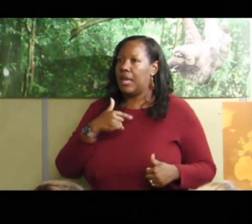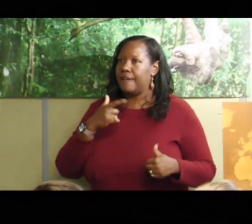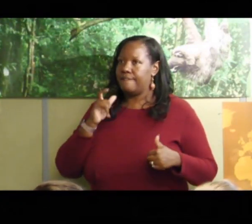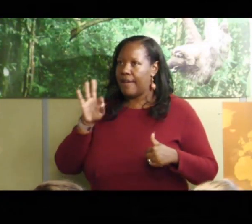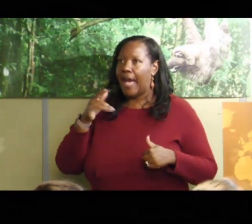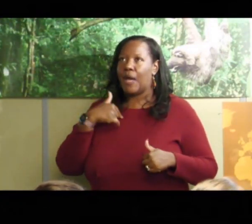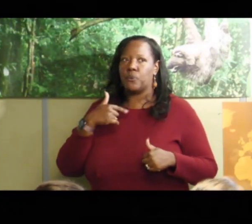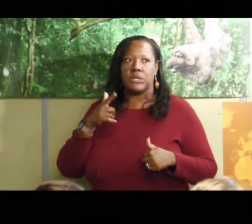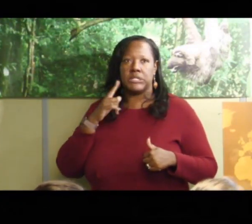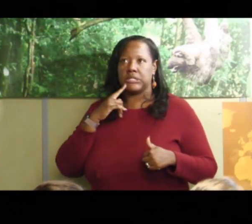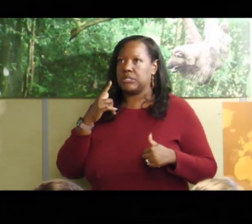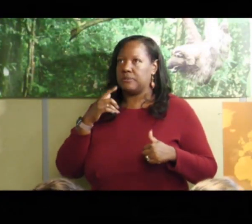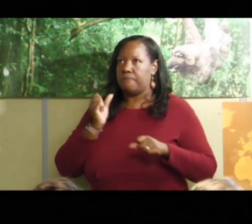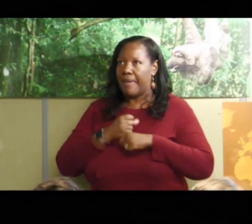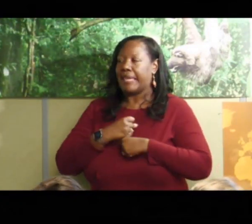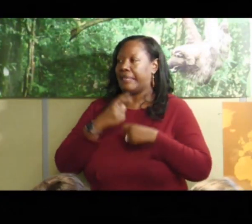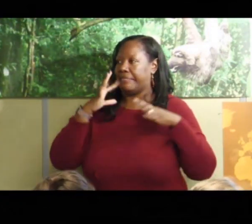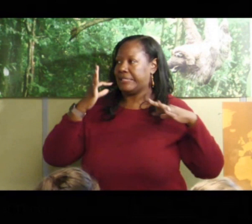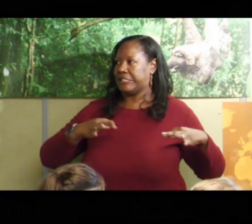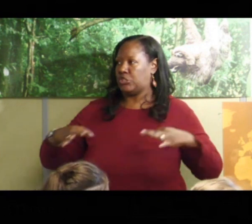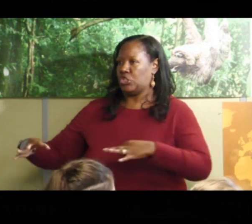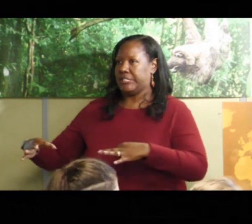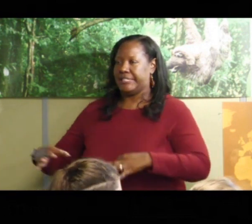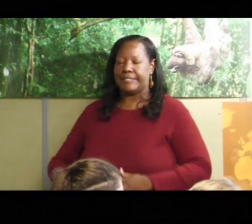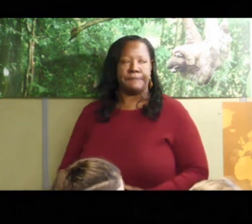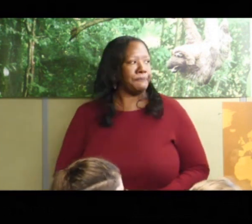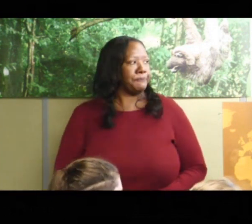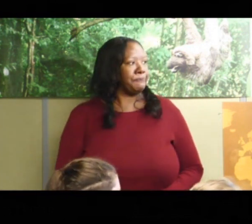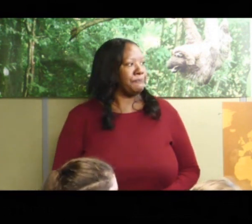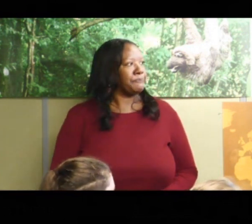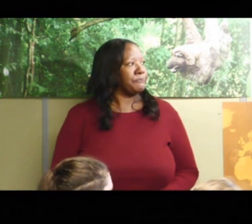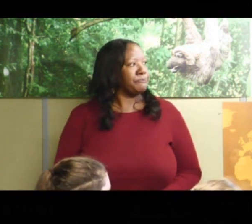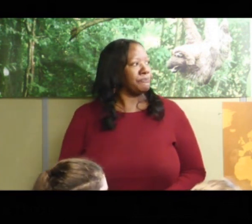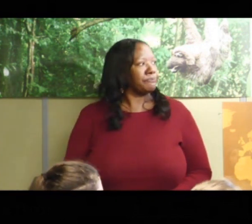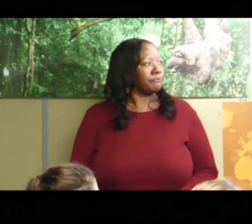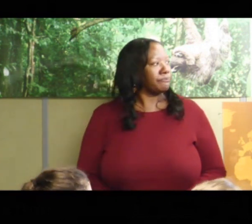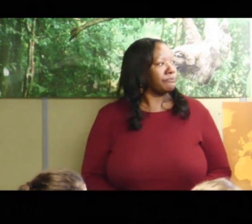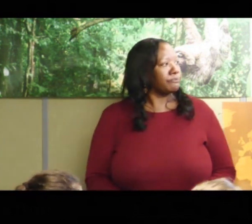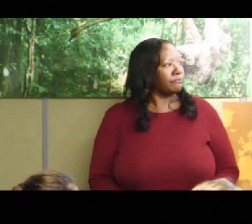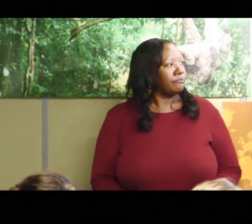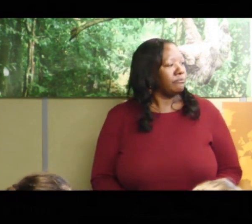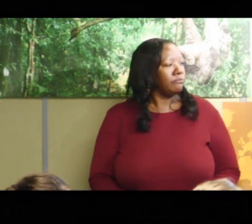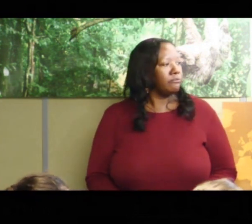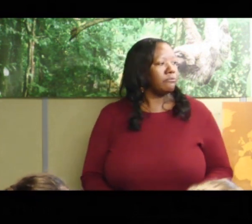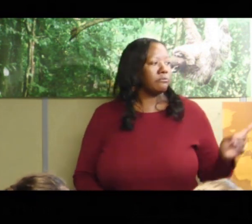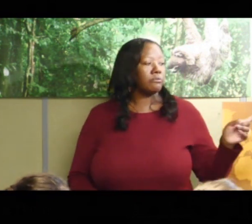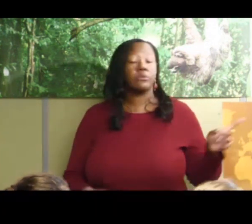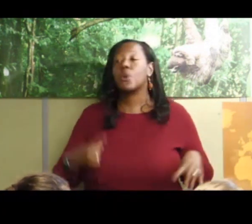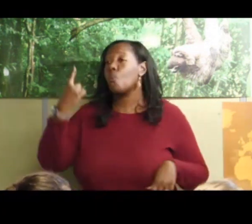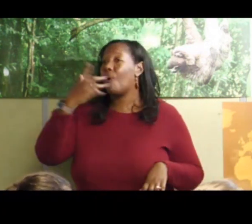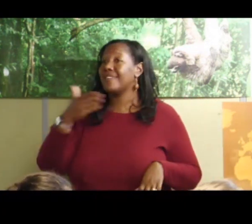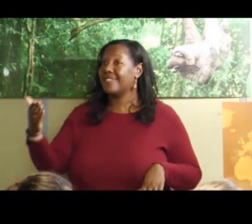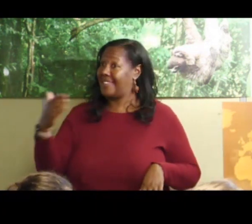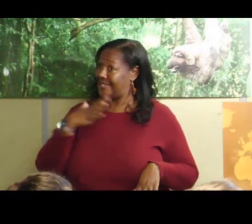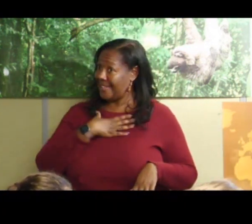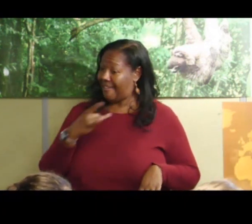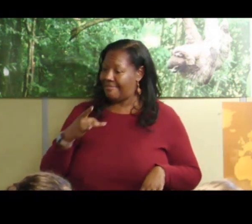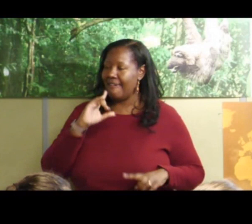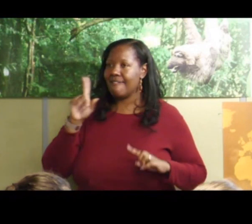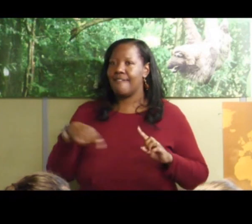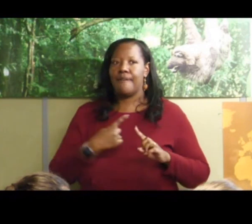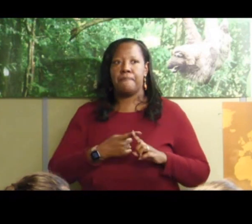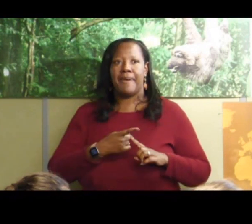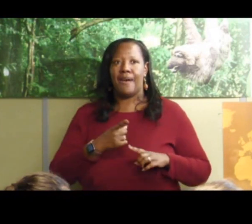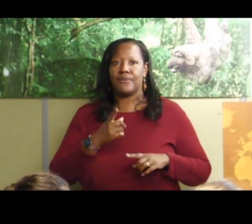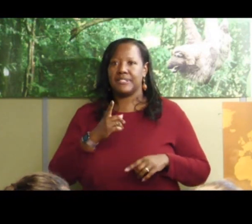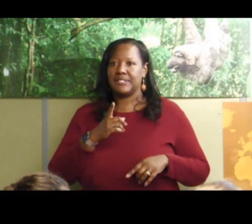in the hot seat, basically. And one of the things one of the things that I personally like about being just